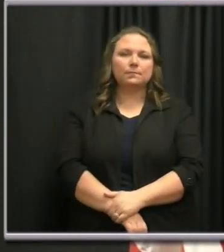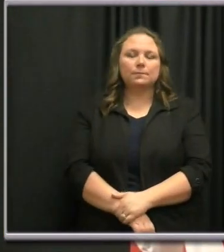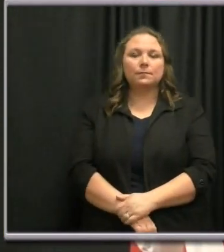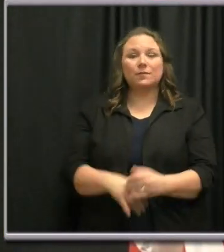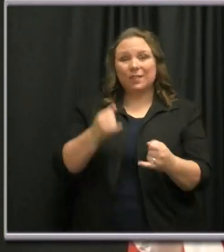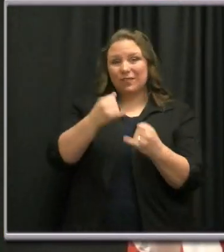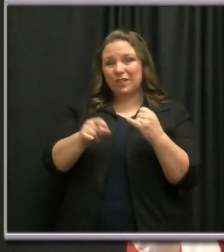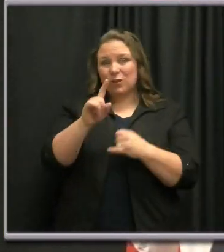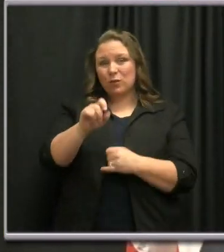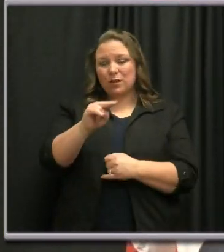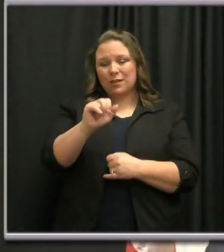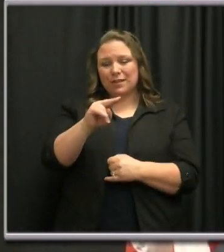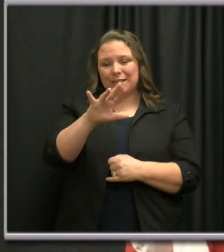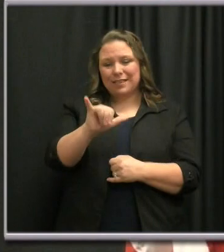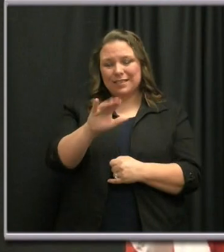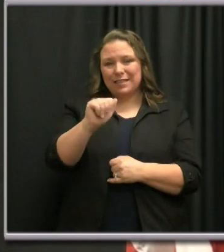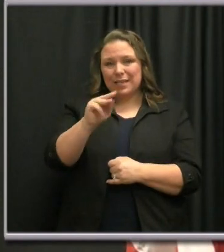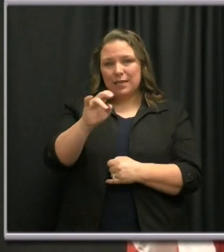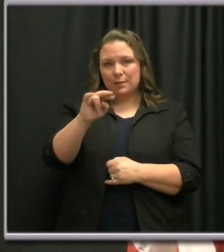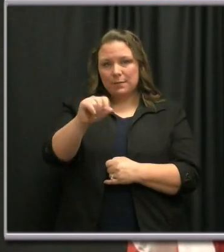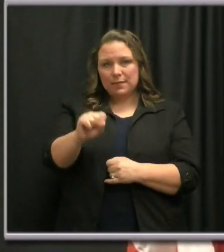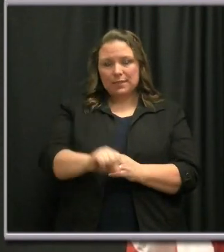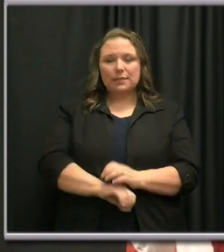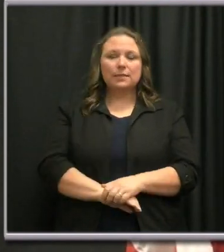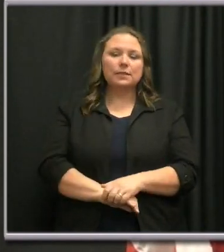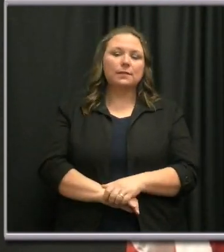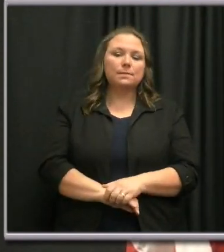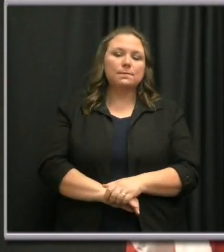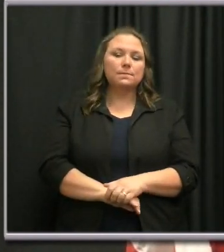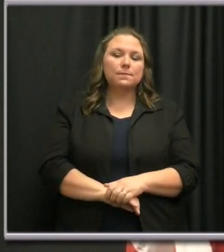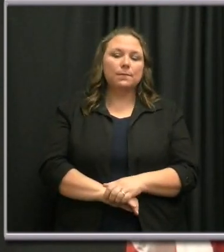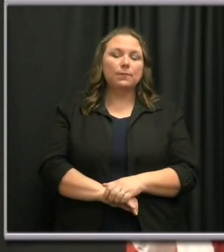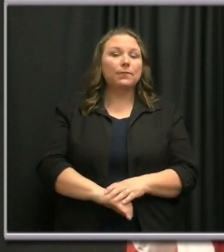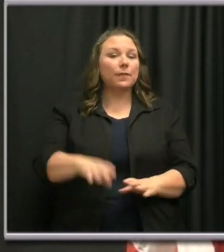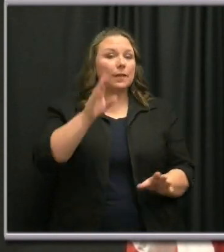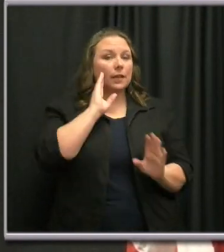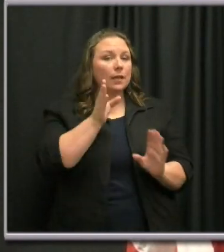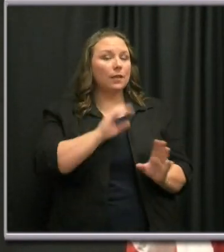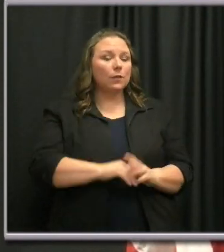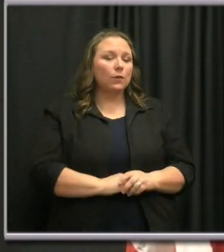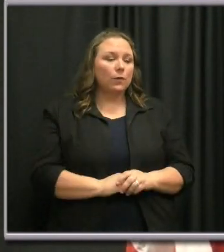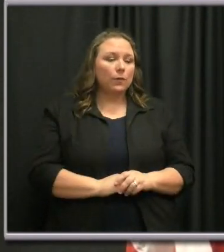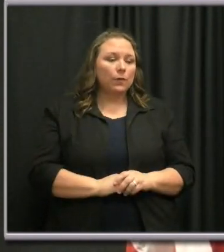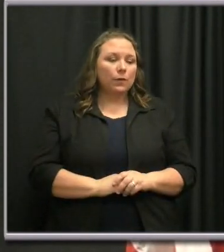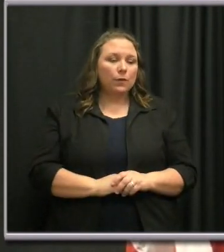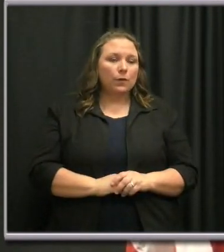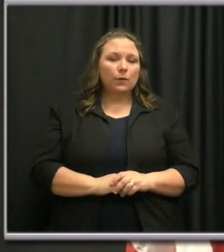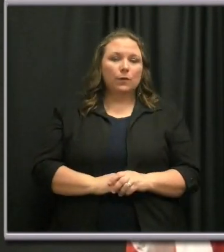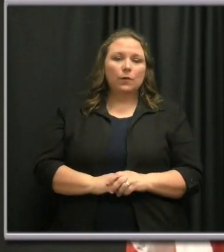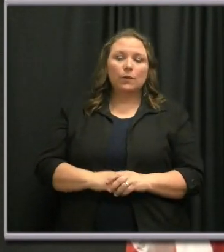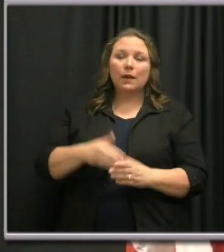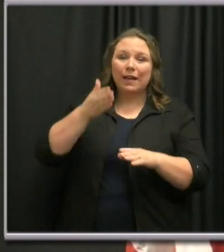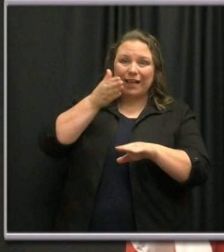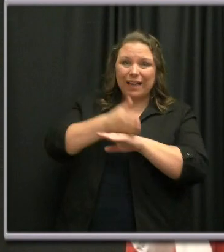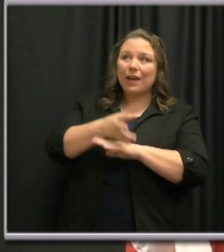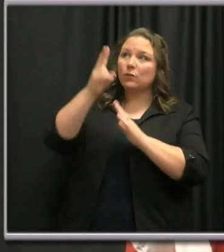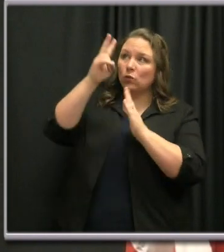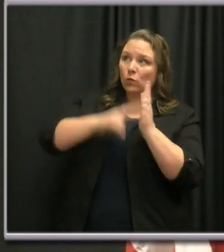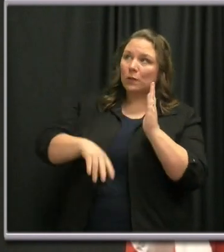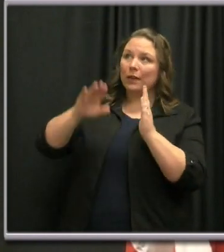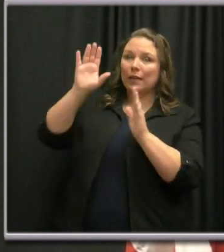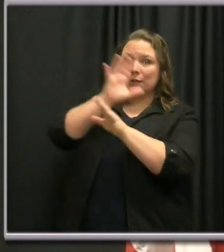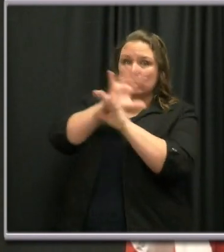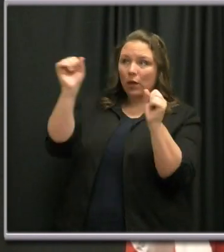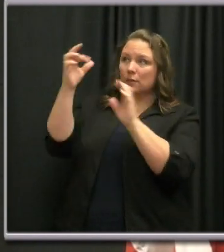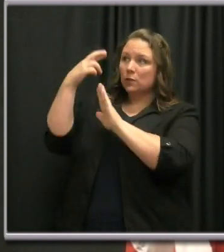Our final question is from Nancy Ammons. Nancy? Hi, thank you. After reading the president's guidelines and hearing you today,